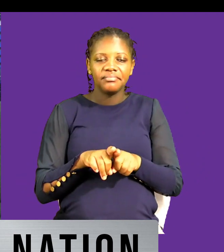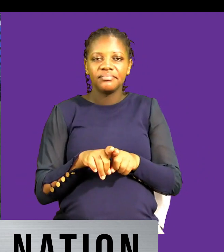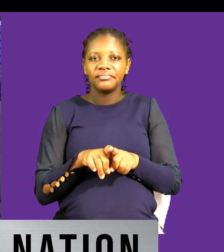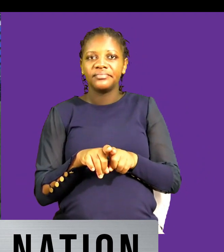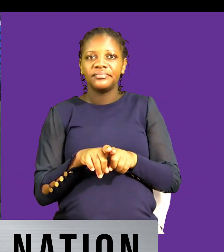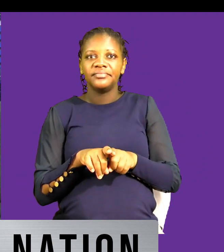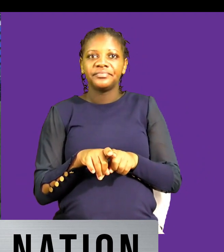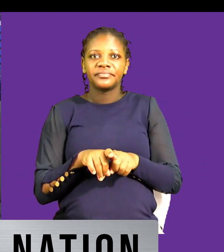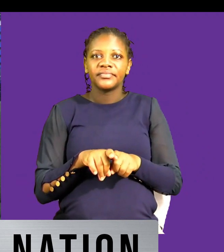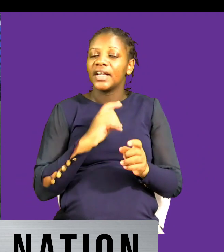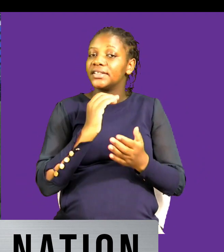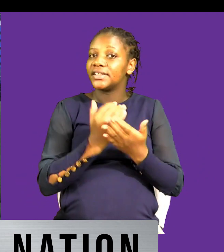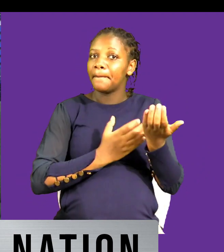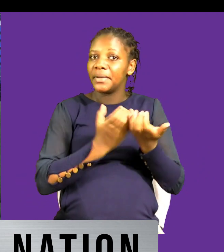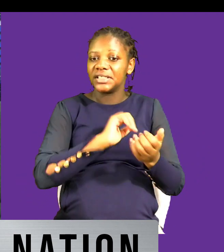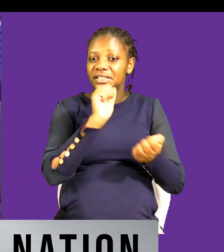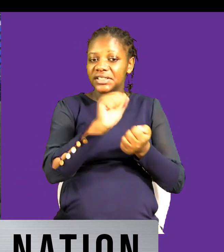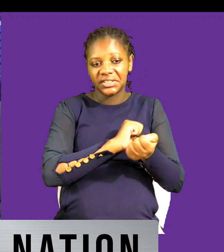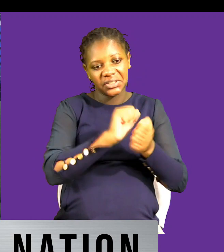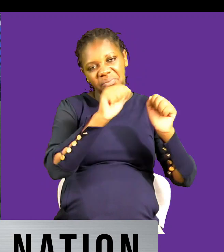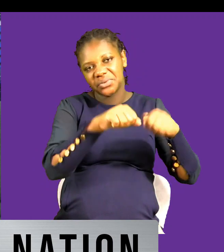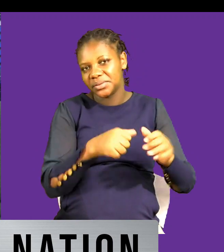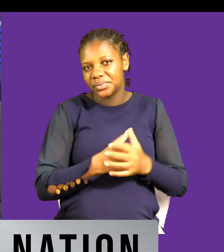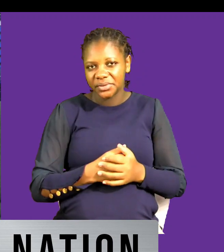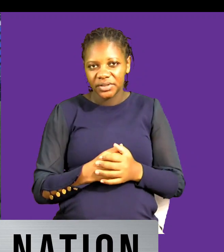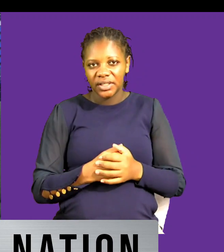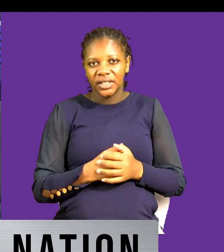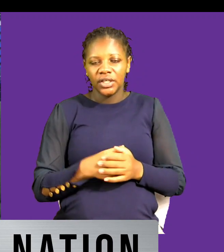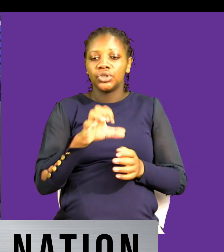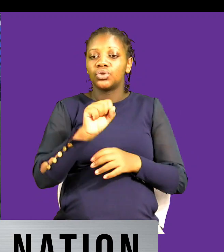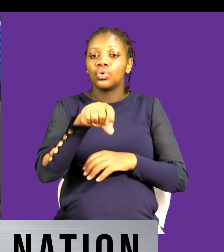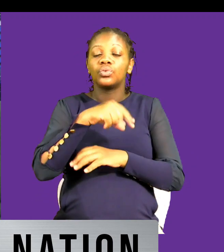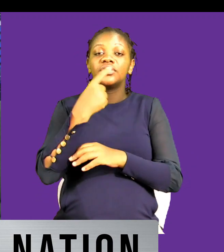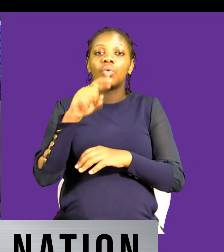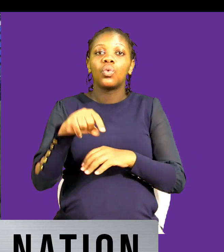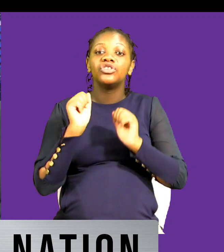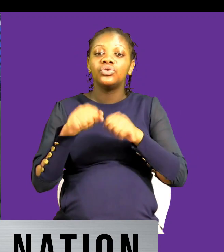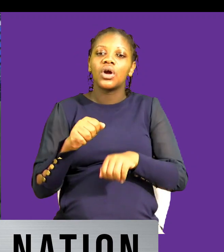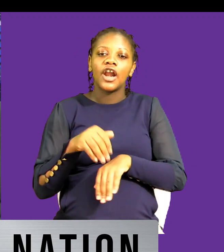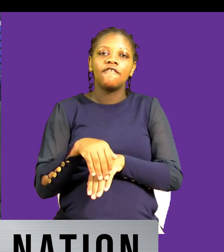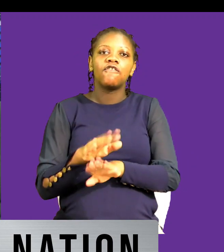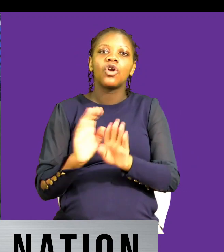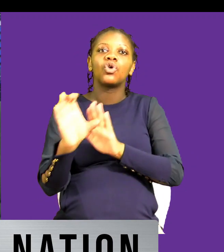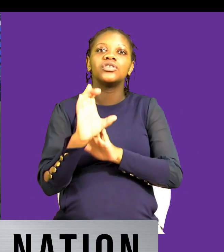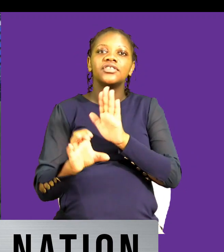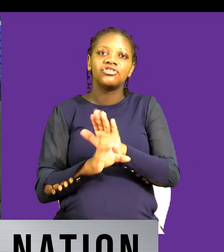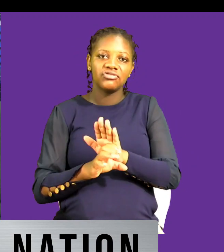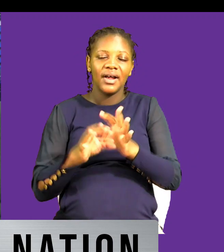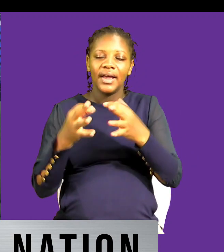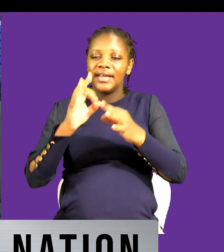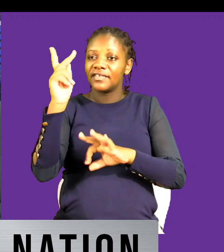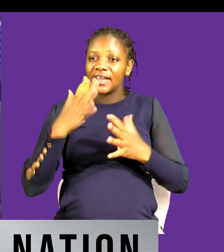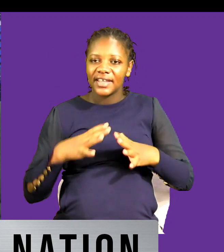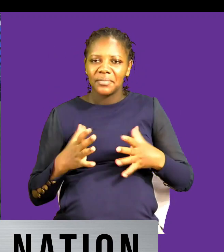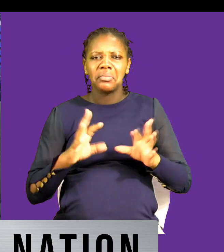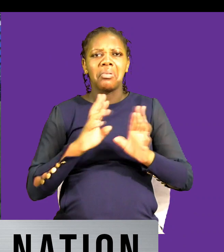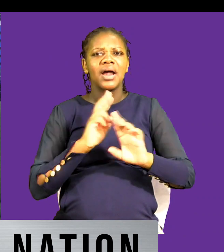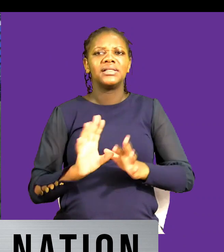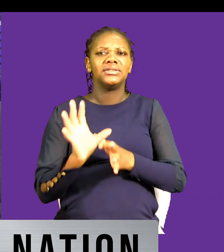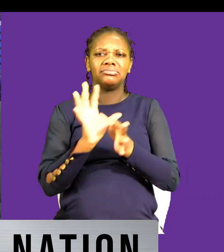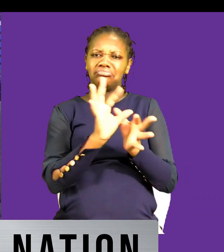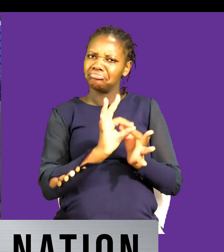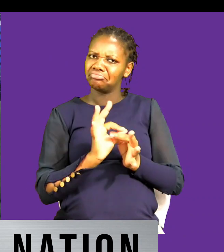some business is going to be disrupted. So we are saying that we can do it constitutionally if Kenyans are willing to come together and